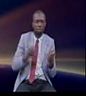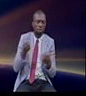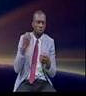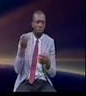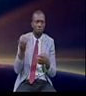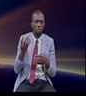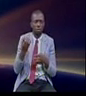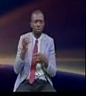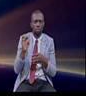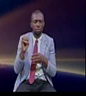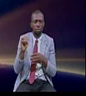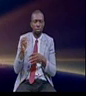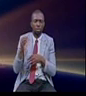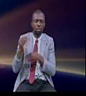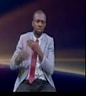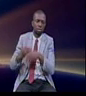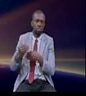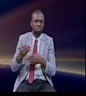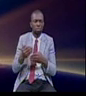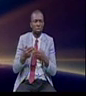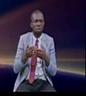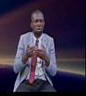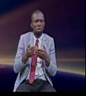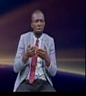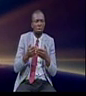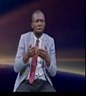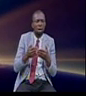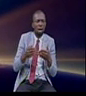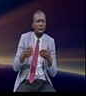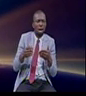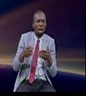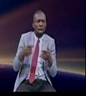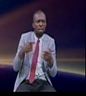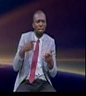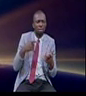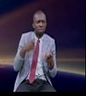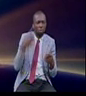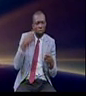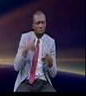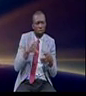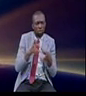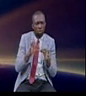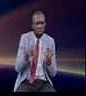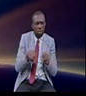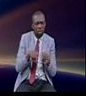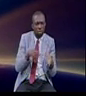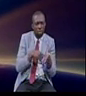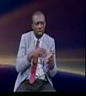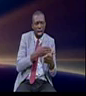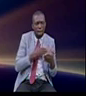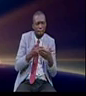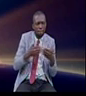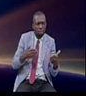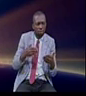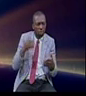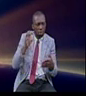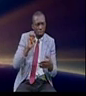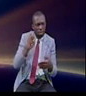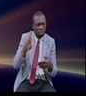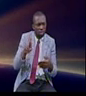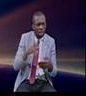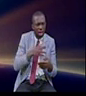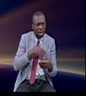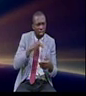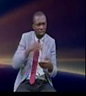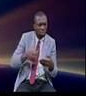espoused to Joseph, before they came together, she was found with child of the Holy Ghost. Then Joseph, her husband,